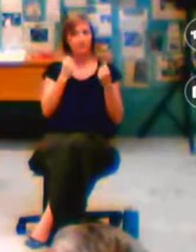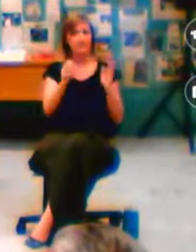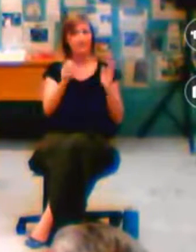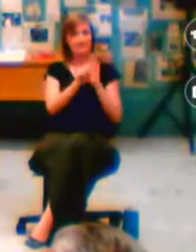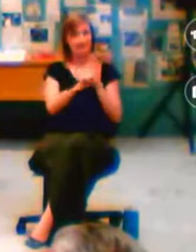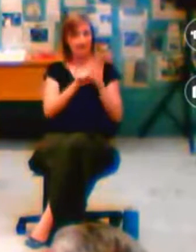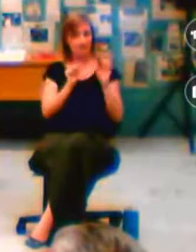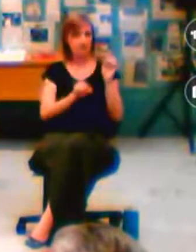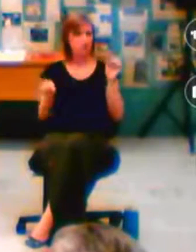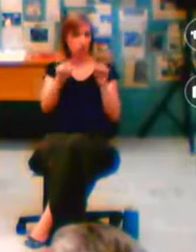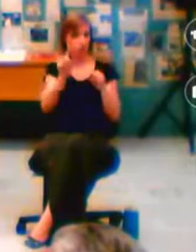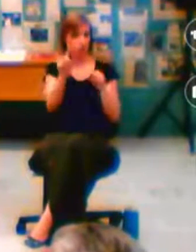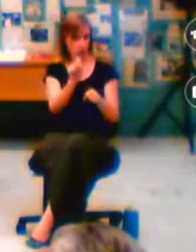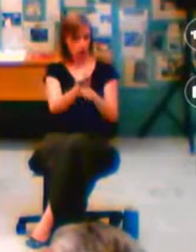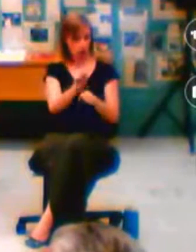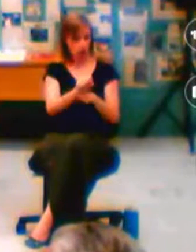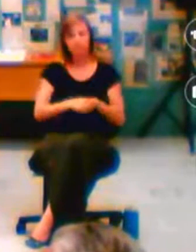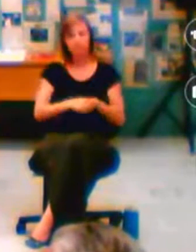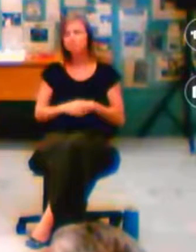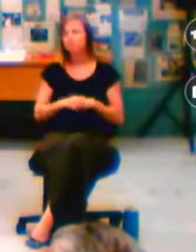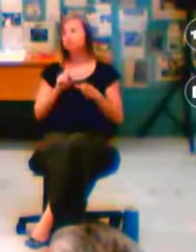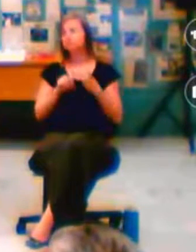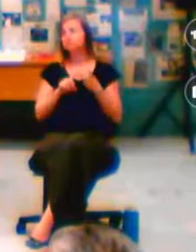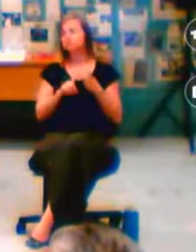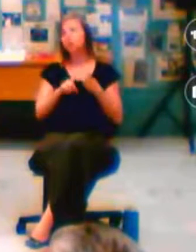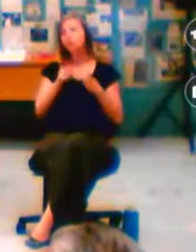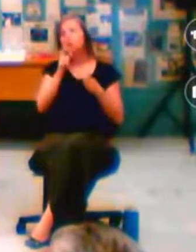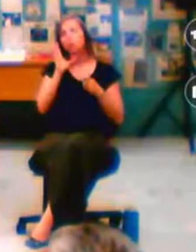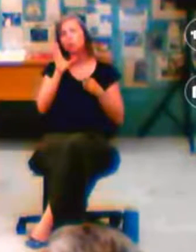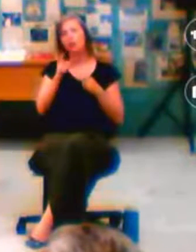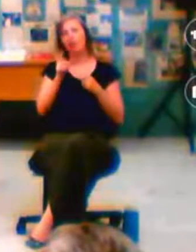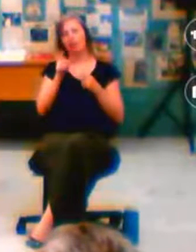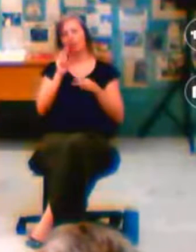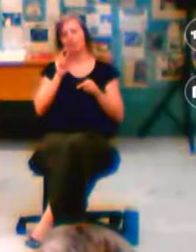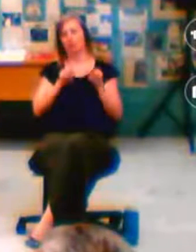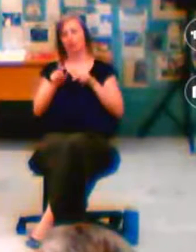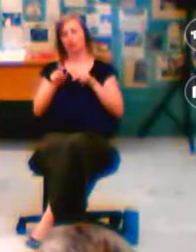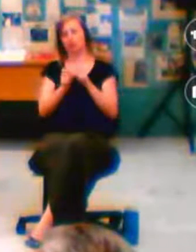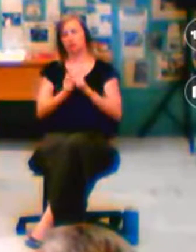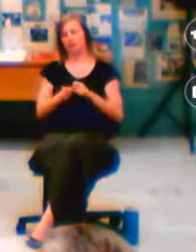Wanting to know how this system works for employers that have